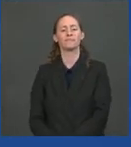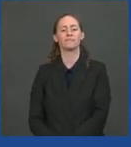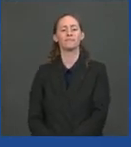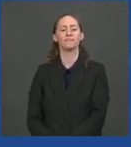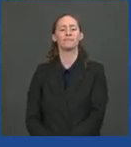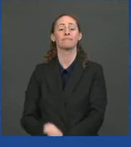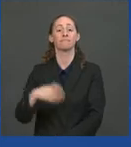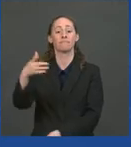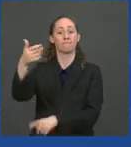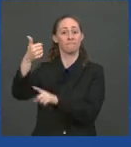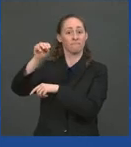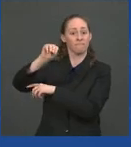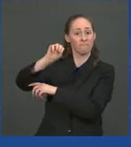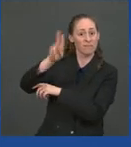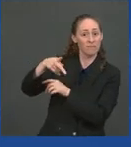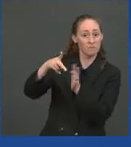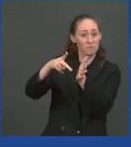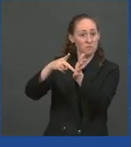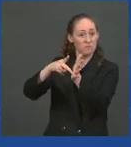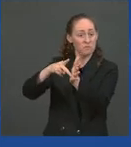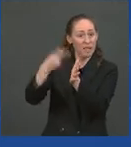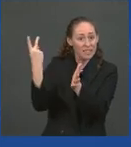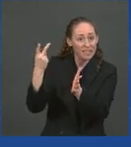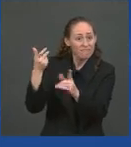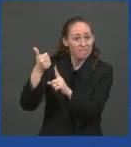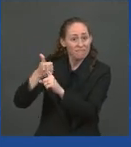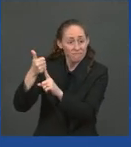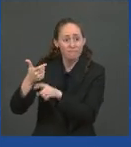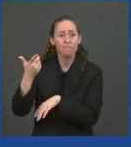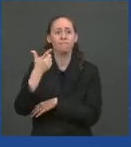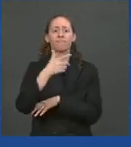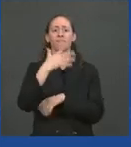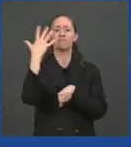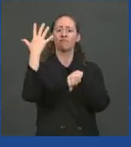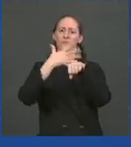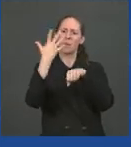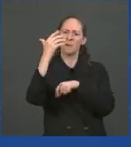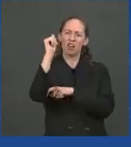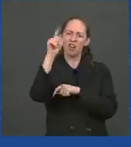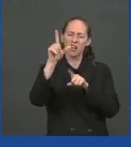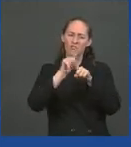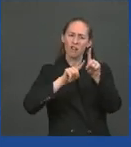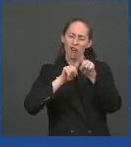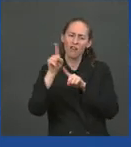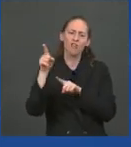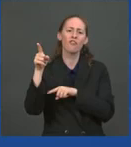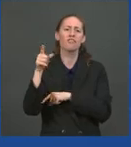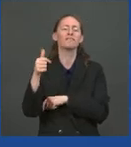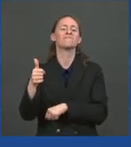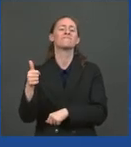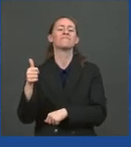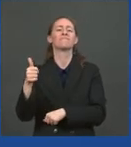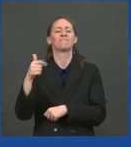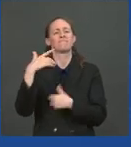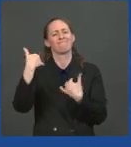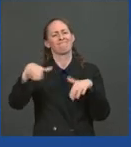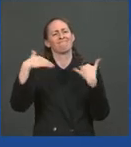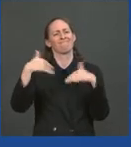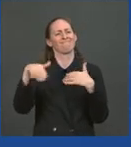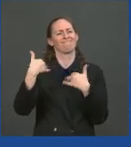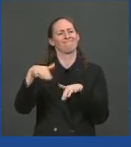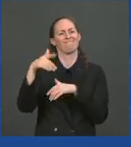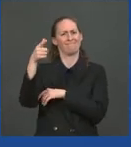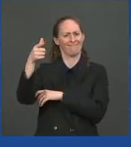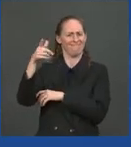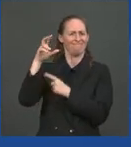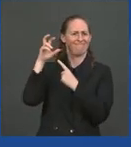MVP, five-time All-Star, and just named to the list of the 75 greatest NBA players ever. I